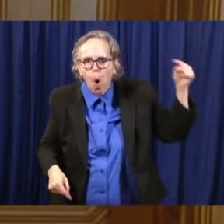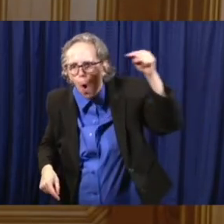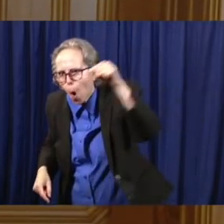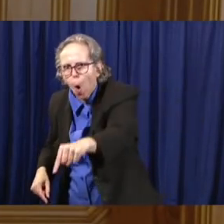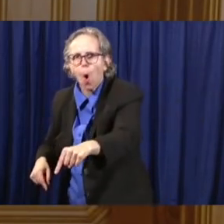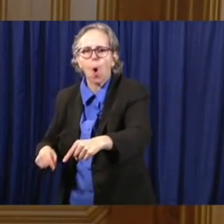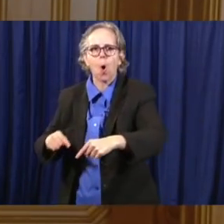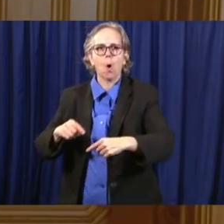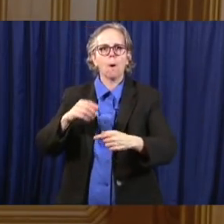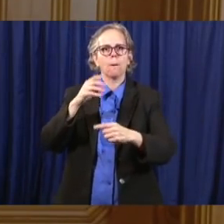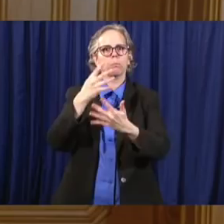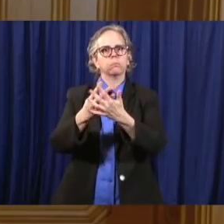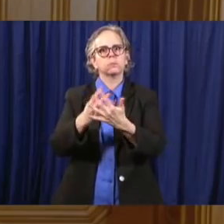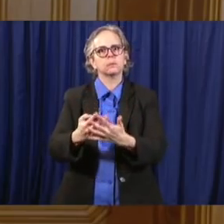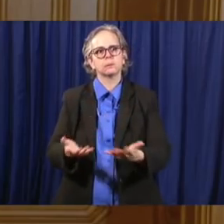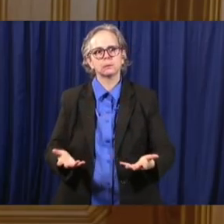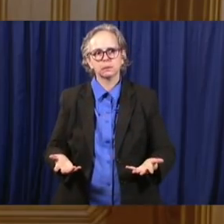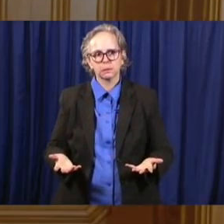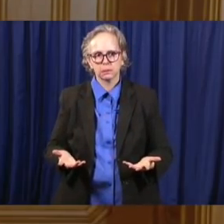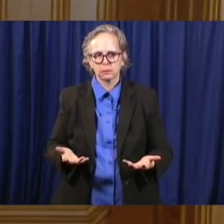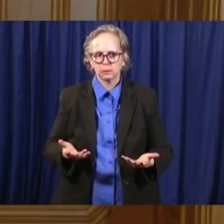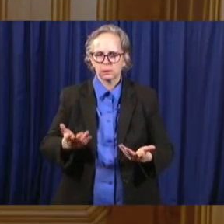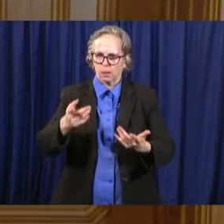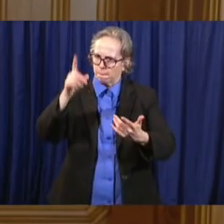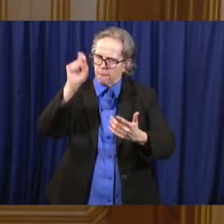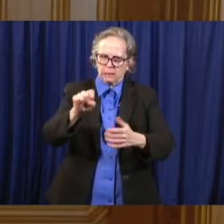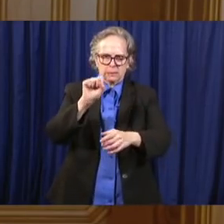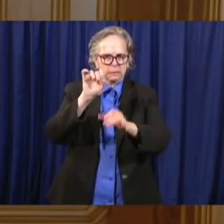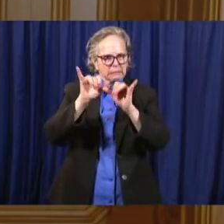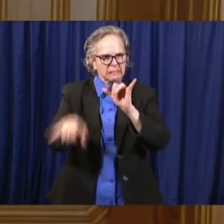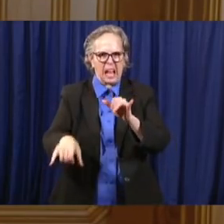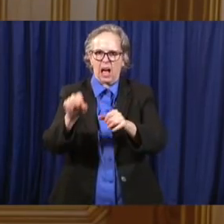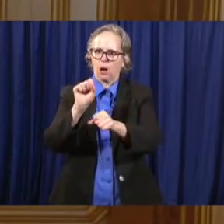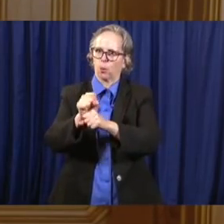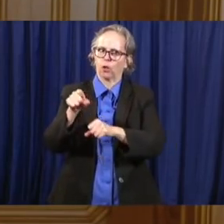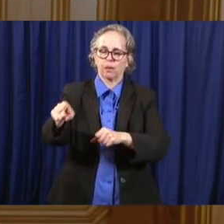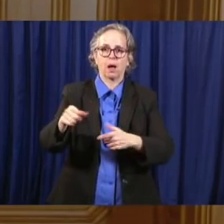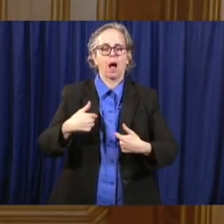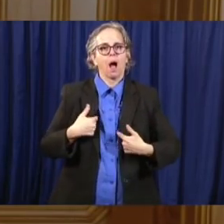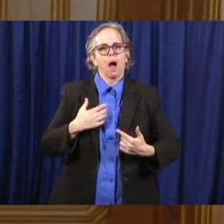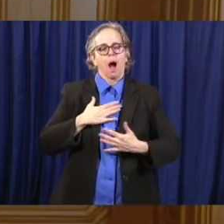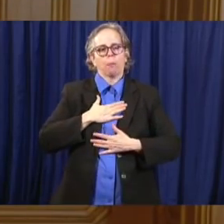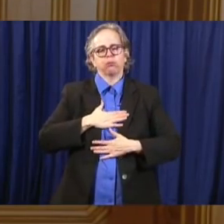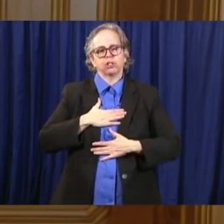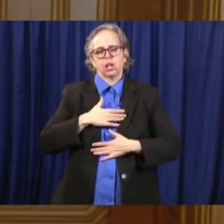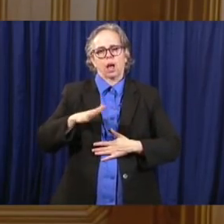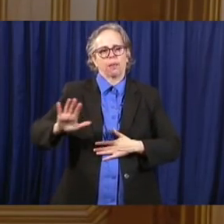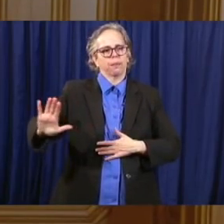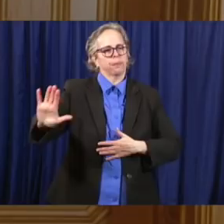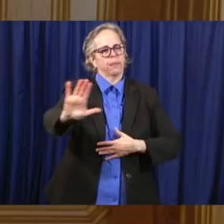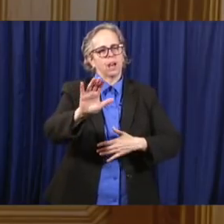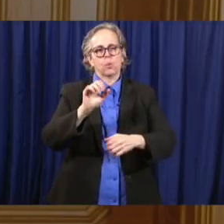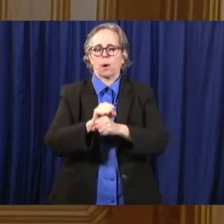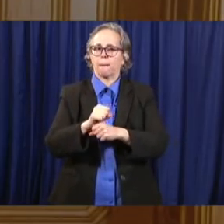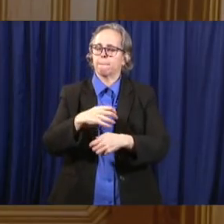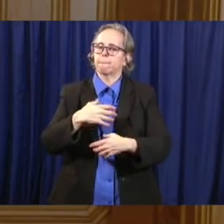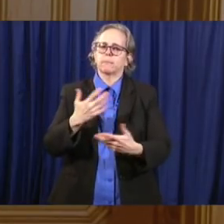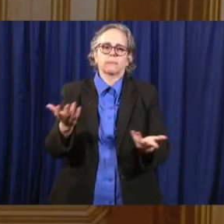much. And we must give them the best, safest working environment that we